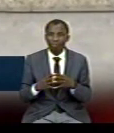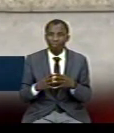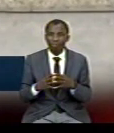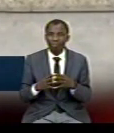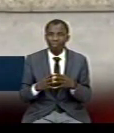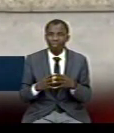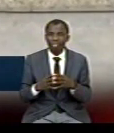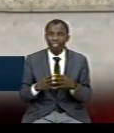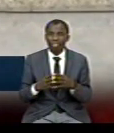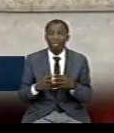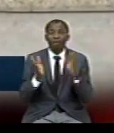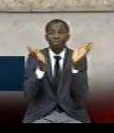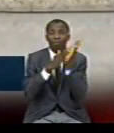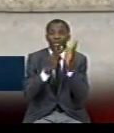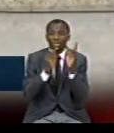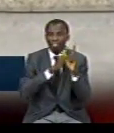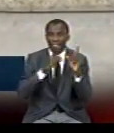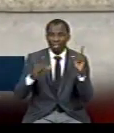Praise the Lord.